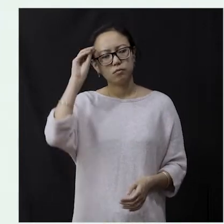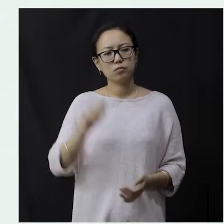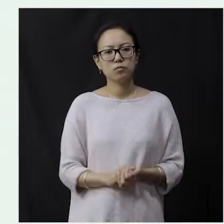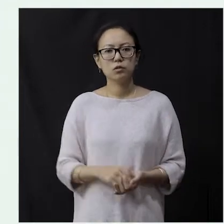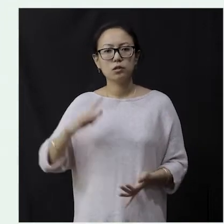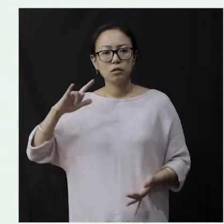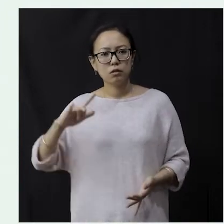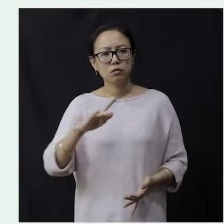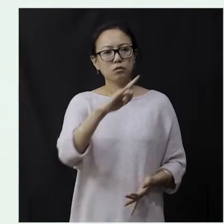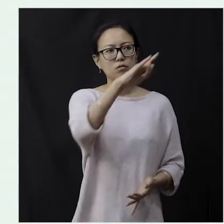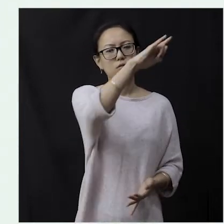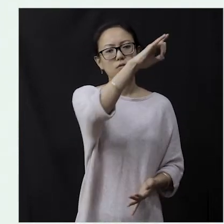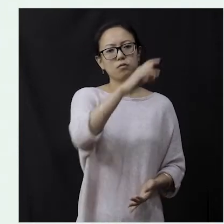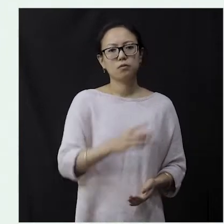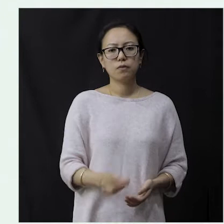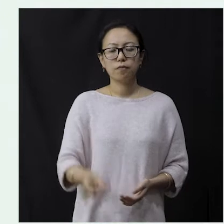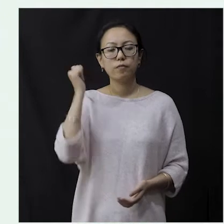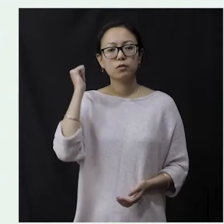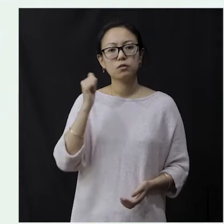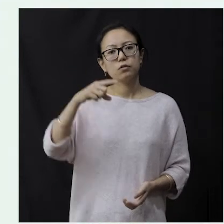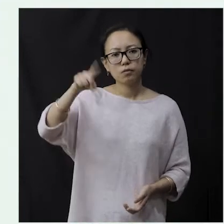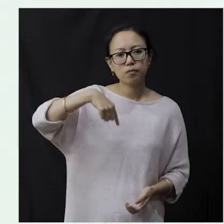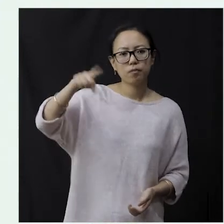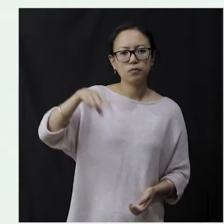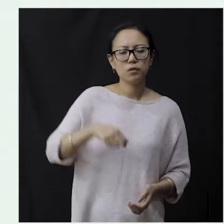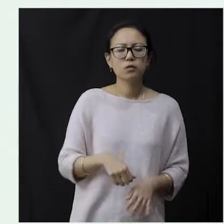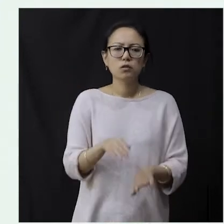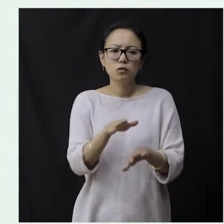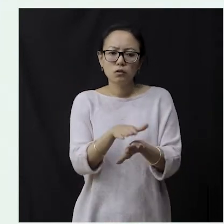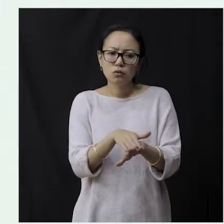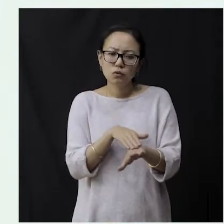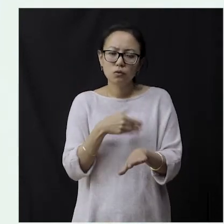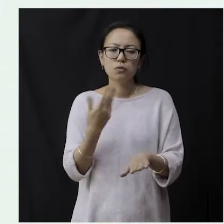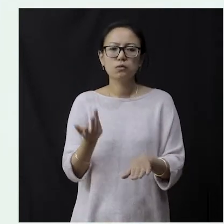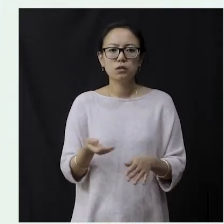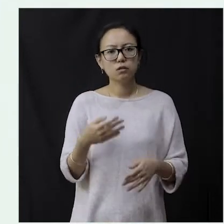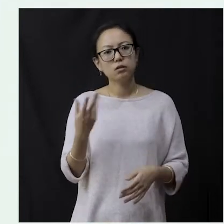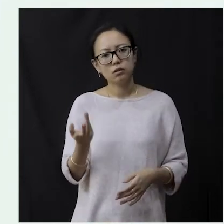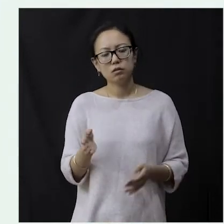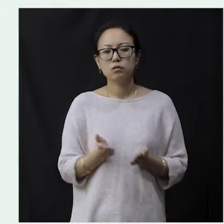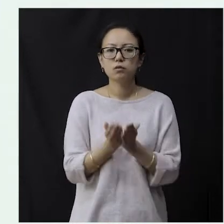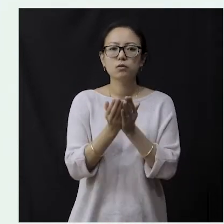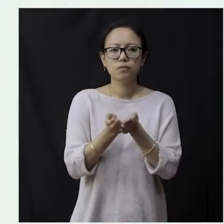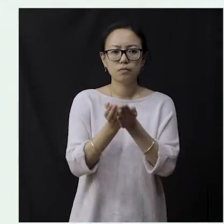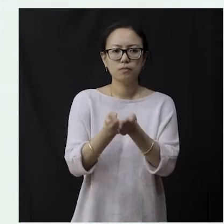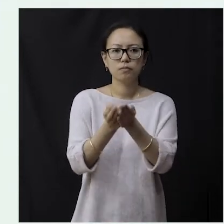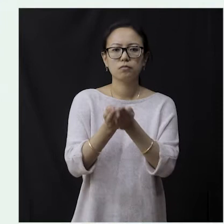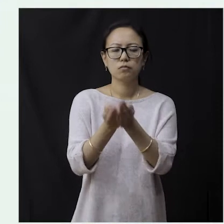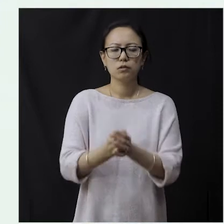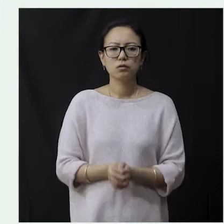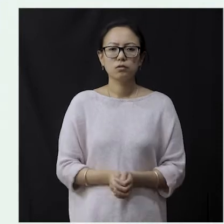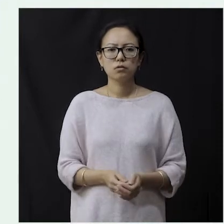fastest means of transportation. Also, the slowest means is ship. Okay, but some of the trains are